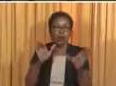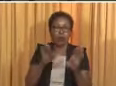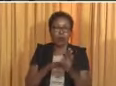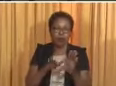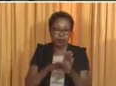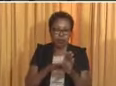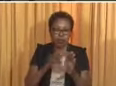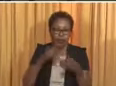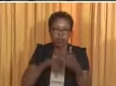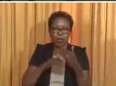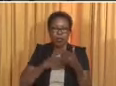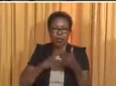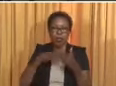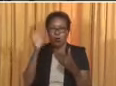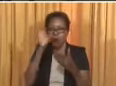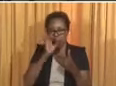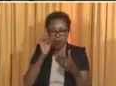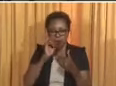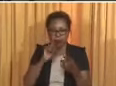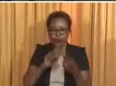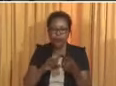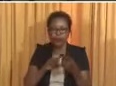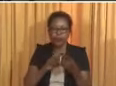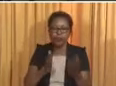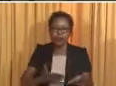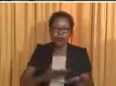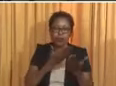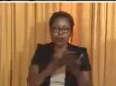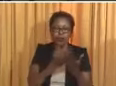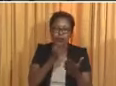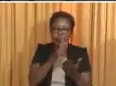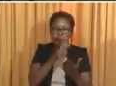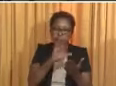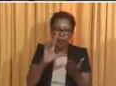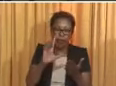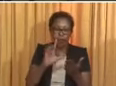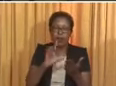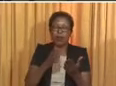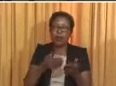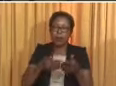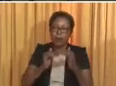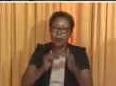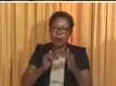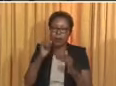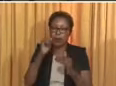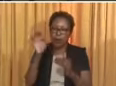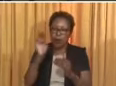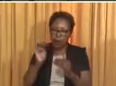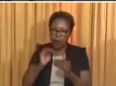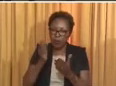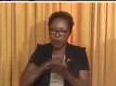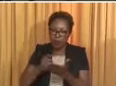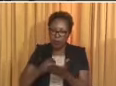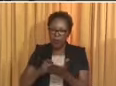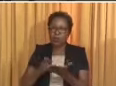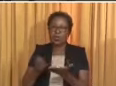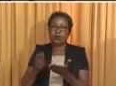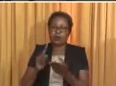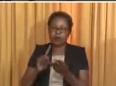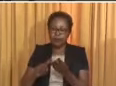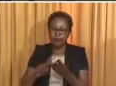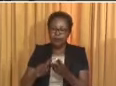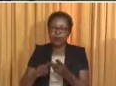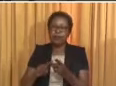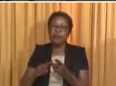my opinion, the steps are as follows: the submission of the bill and the minimum 1 million signature of registered voters. Then